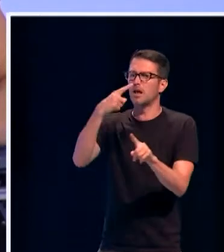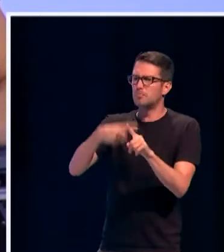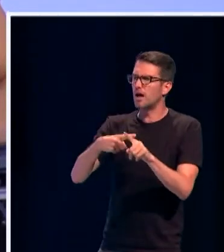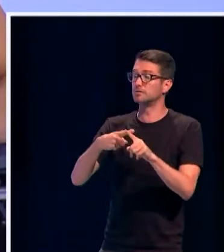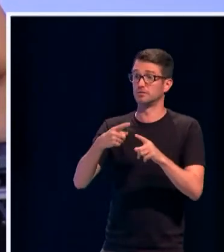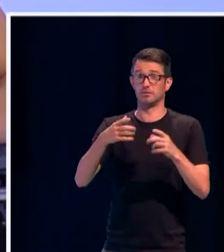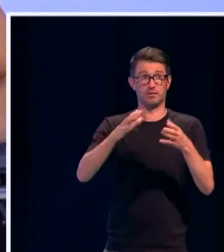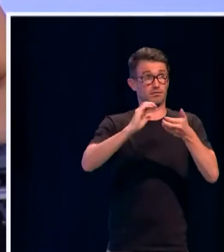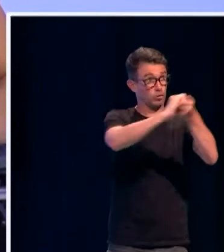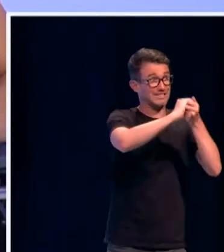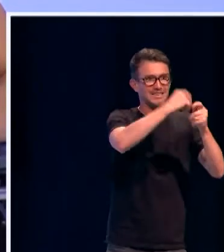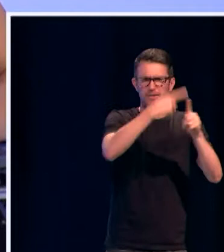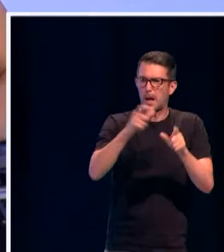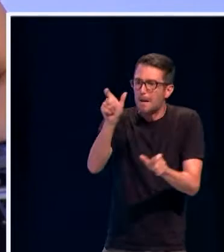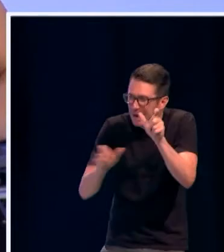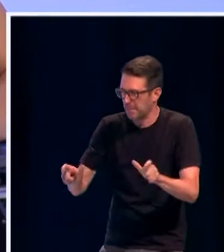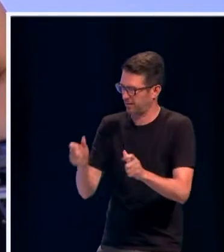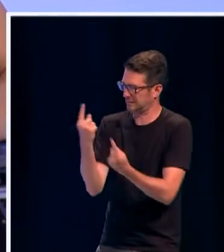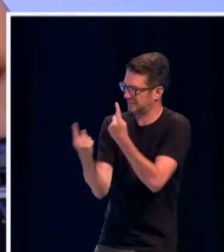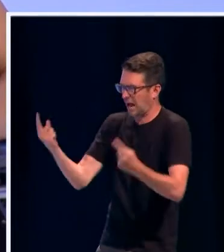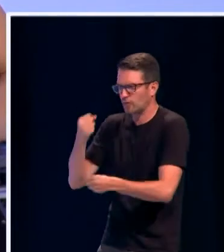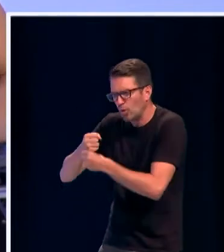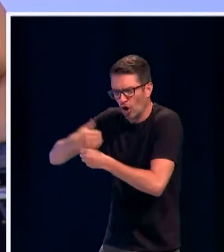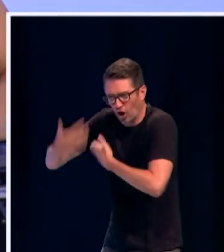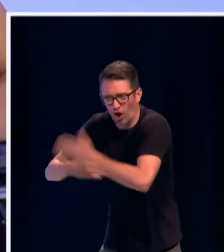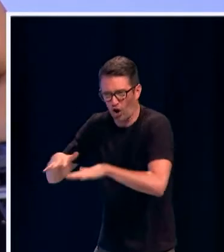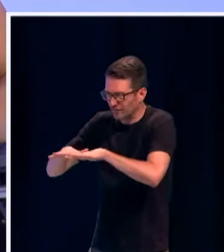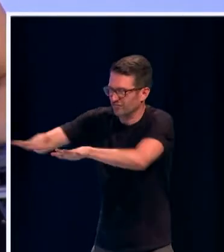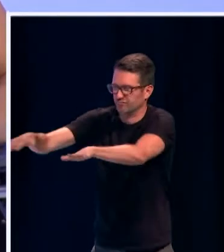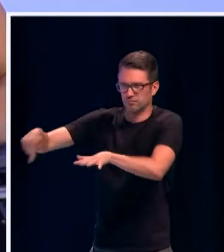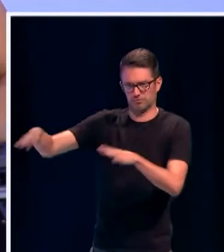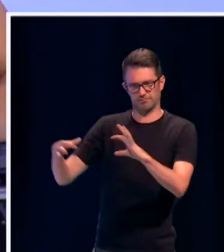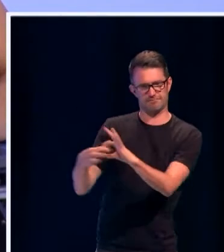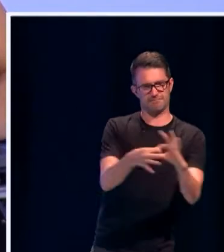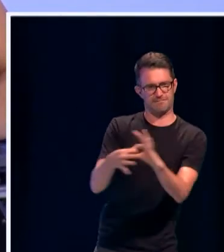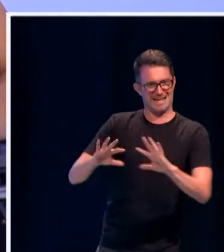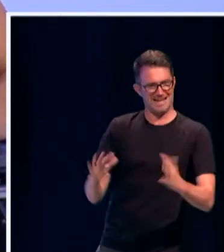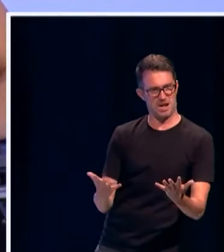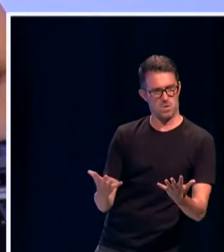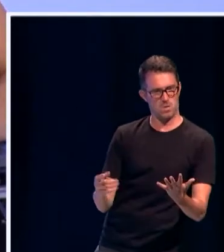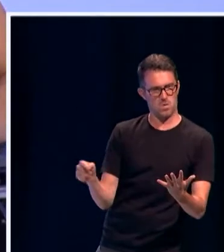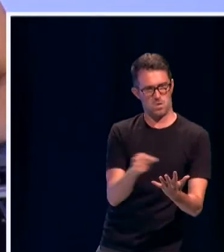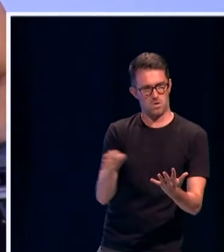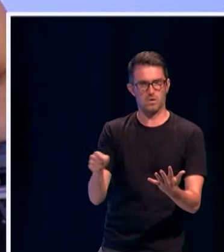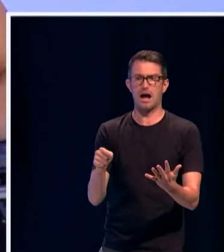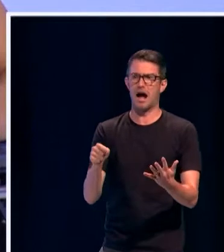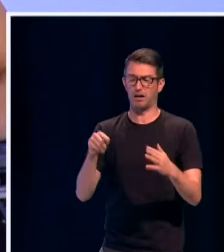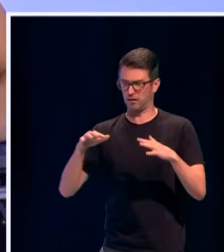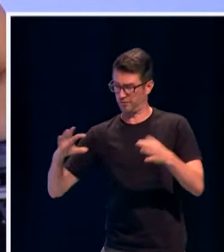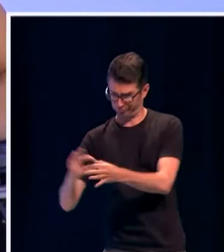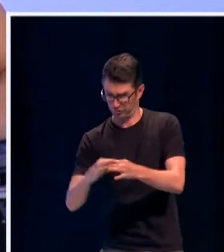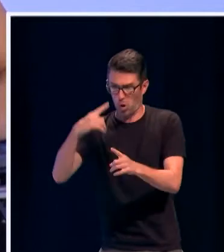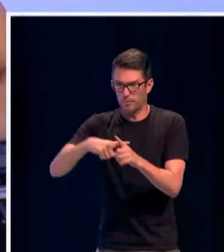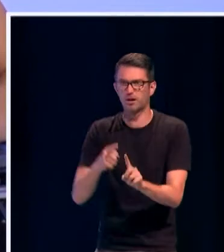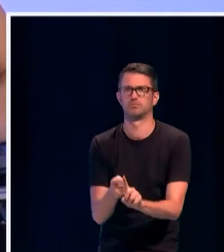real effective CRPD implementation at all levels. We will provide some examples of how to